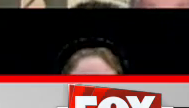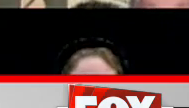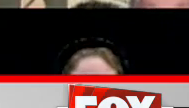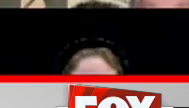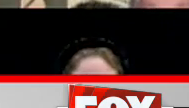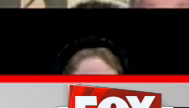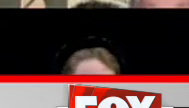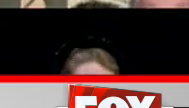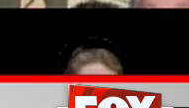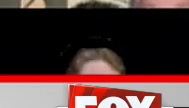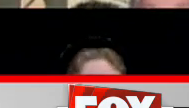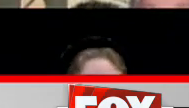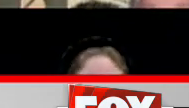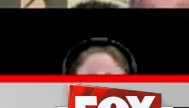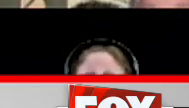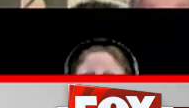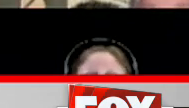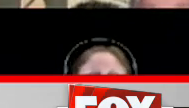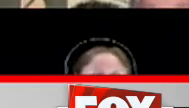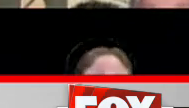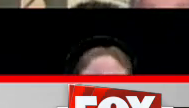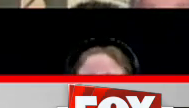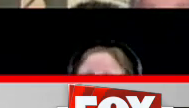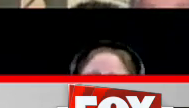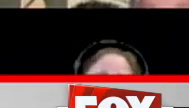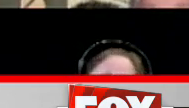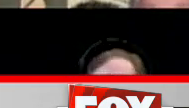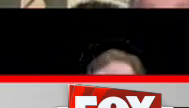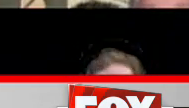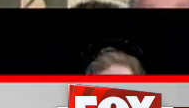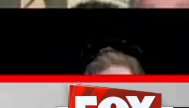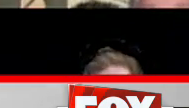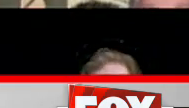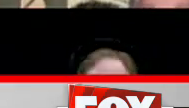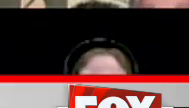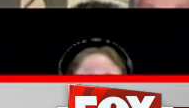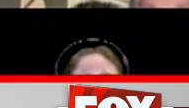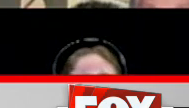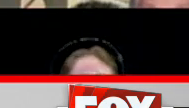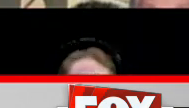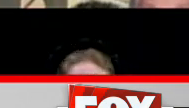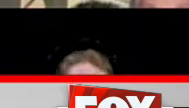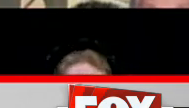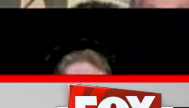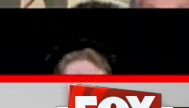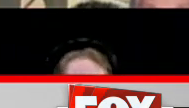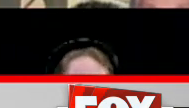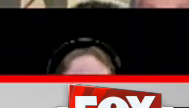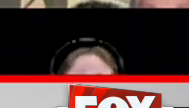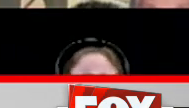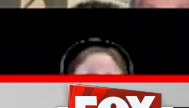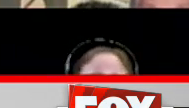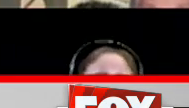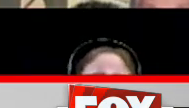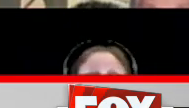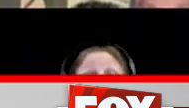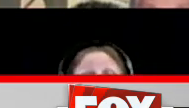virtual gatherings are the safest. If you can still derive some of the joy and tradition from your